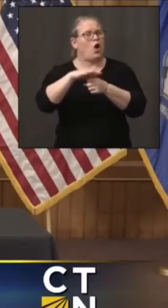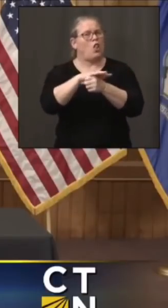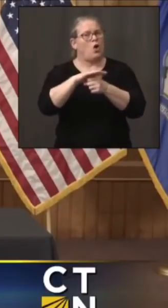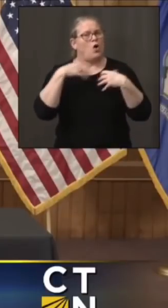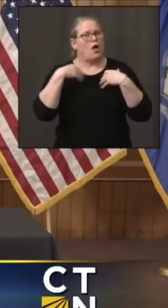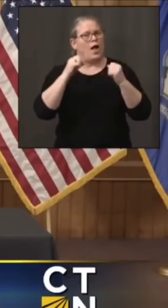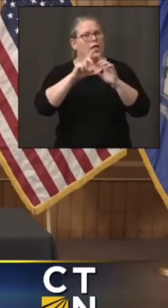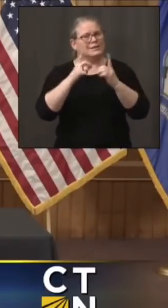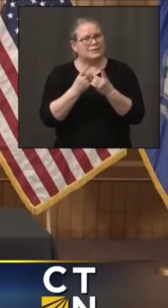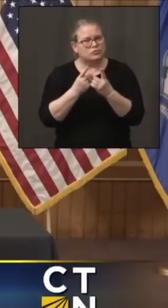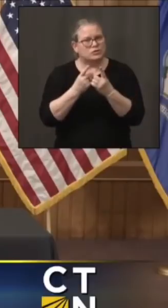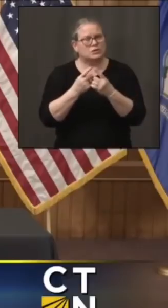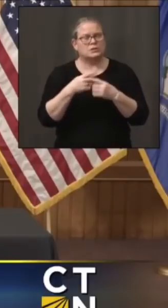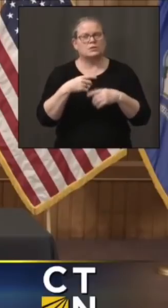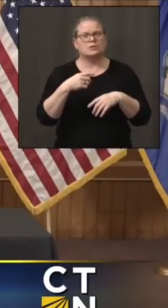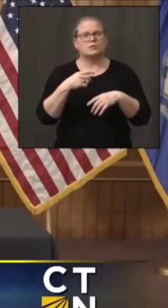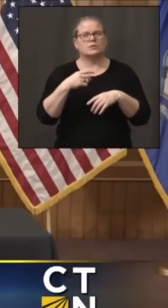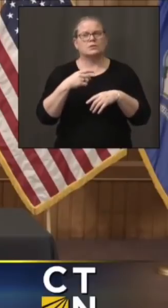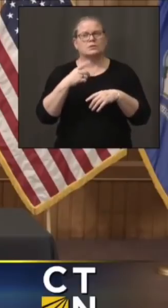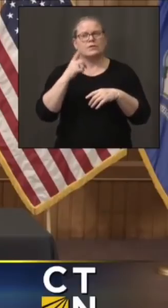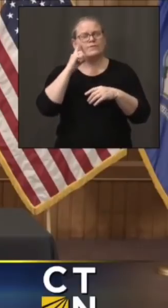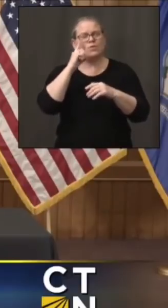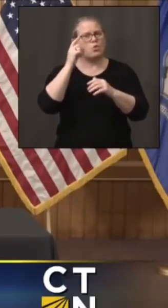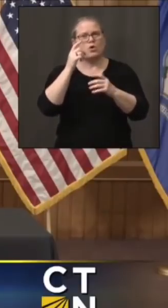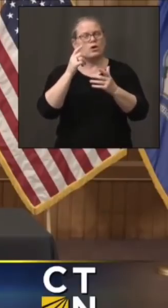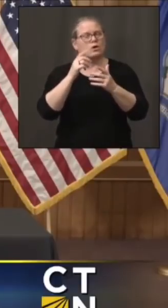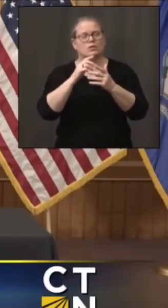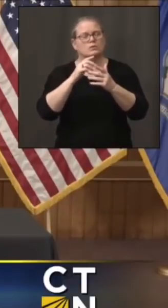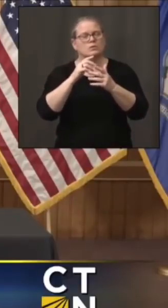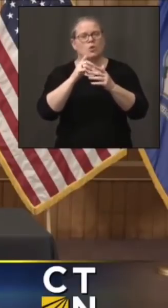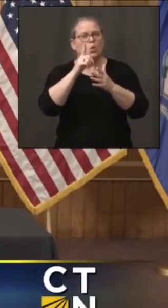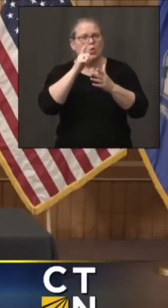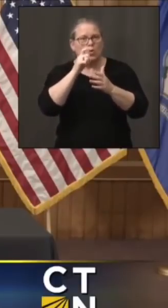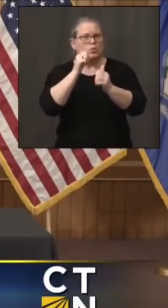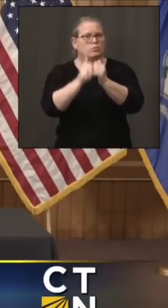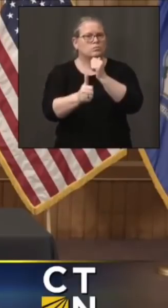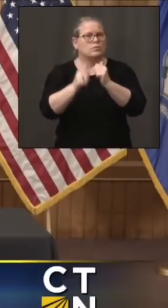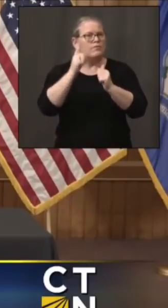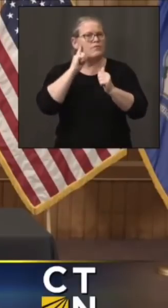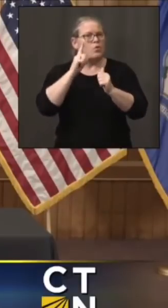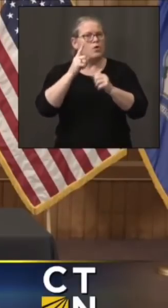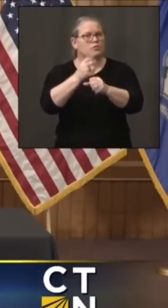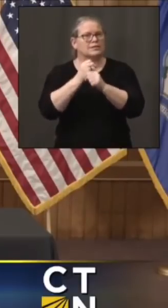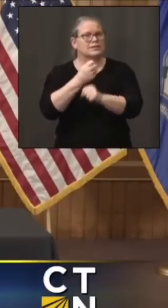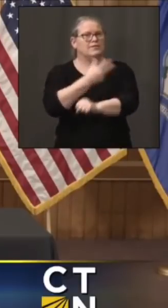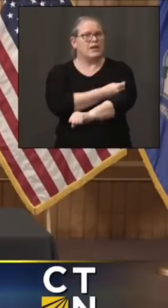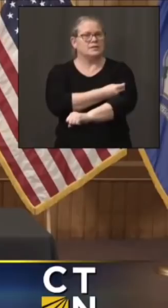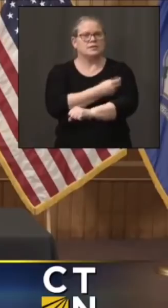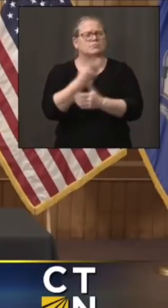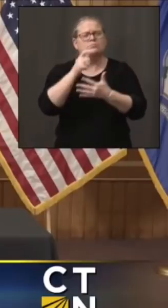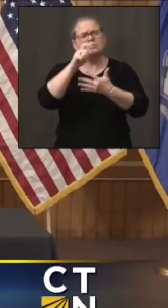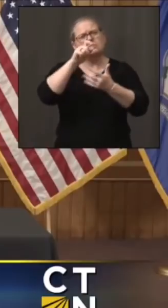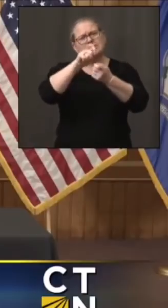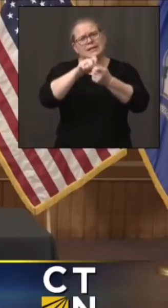to eligibility for the vaccine. What are the details of that new guidance? Josh, do you know that?